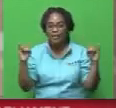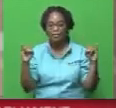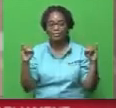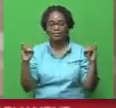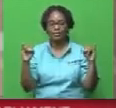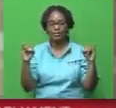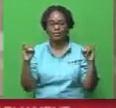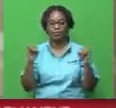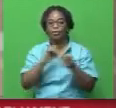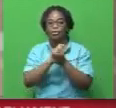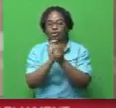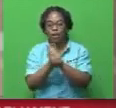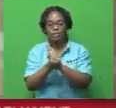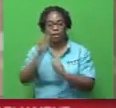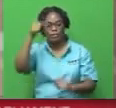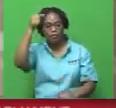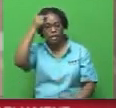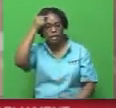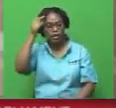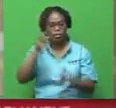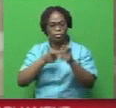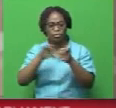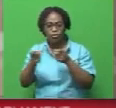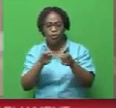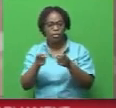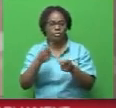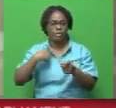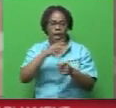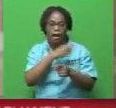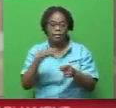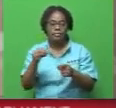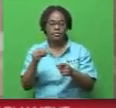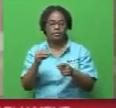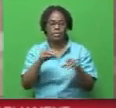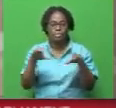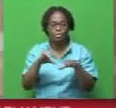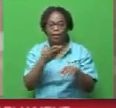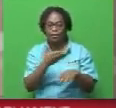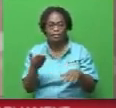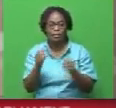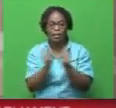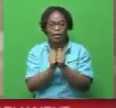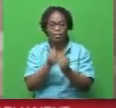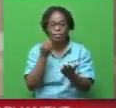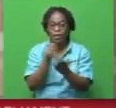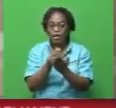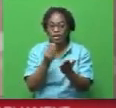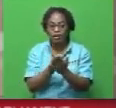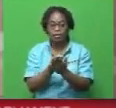To commandeer state resources in a dogged and questionable pursuit of political